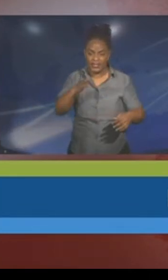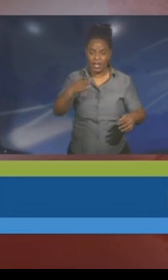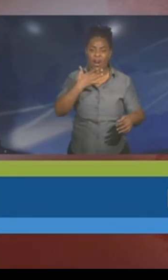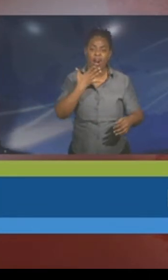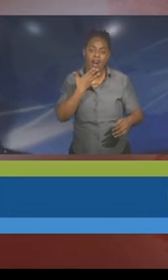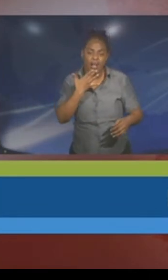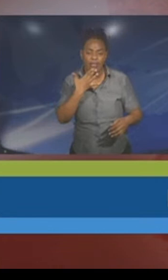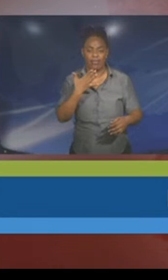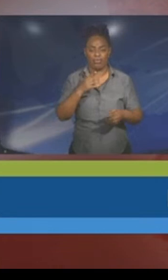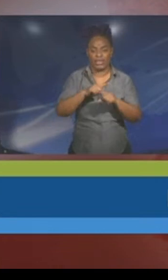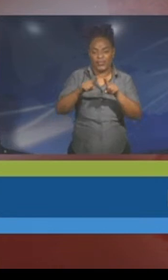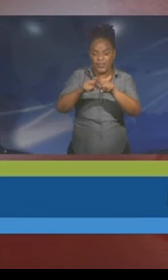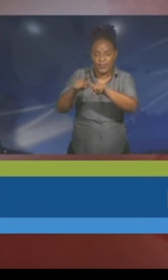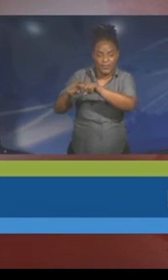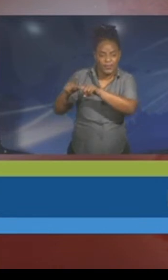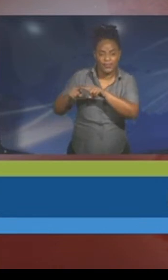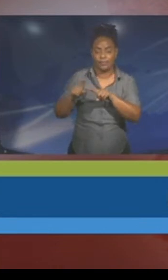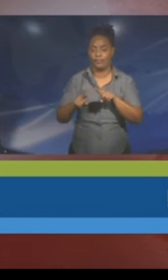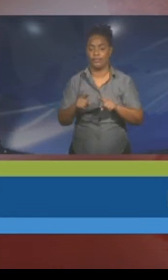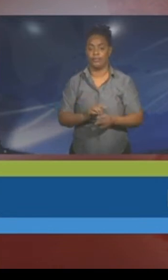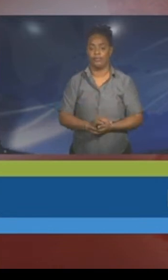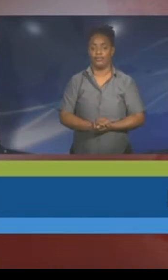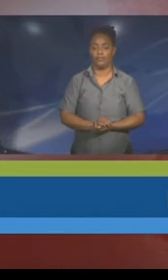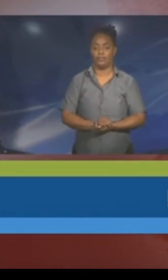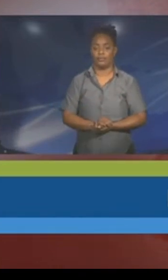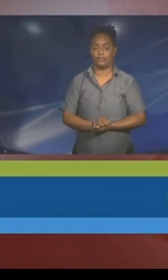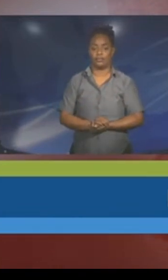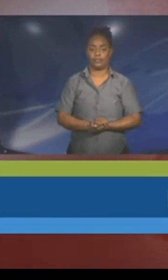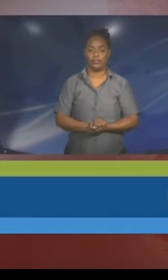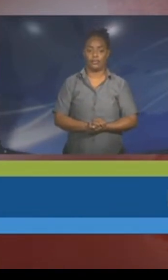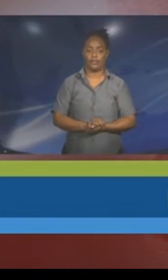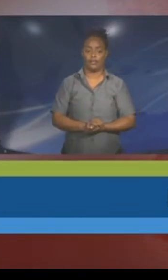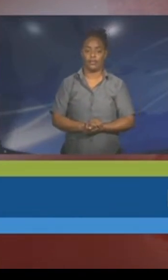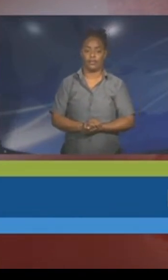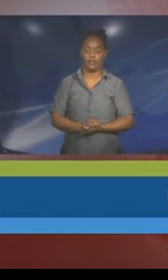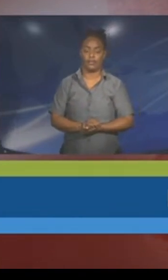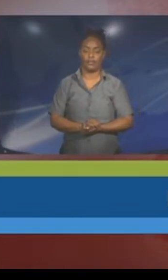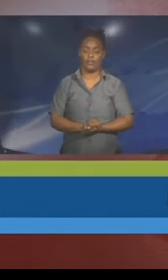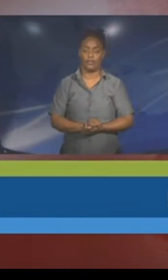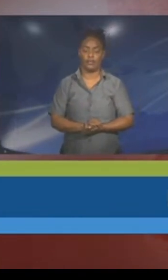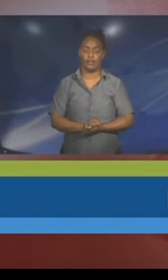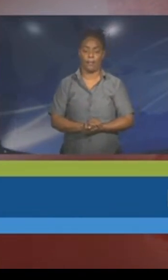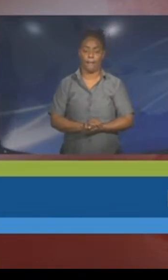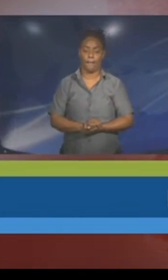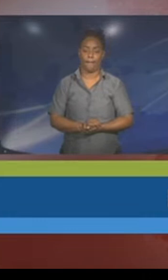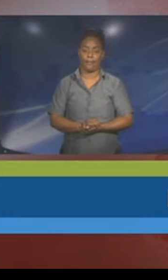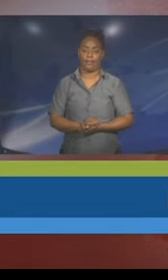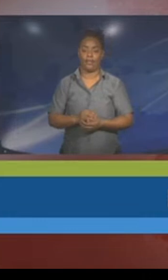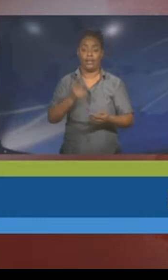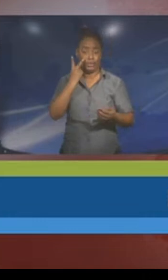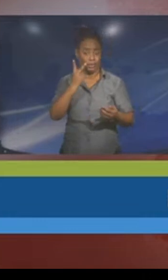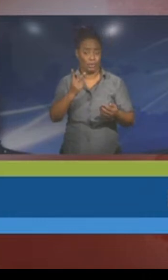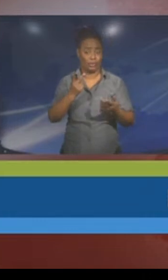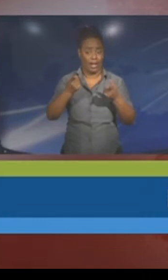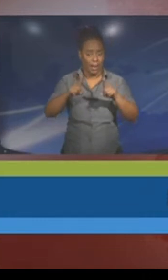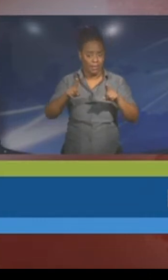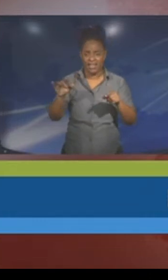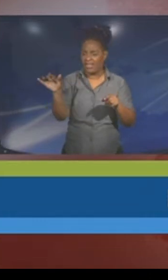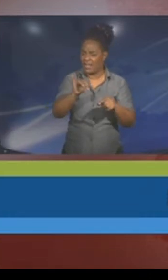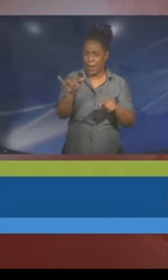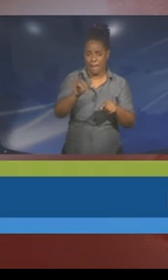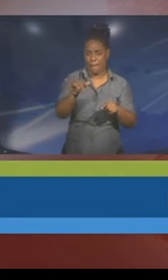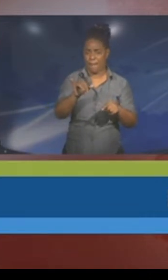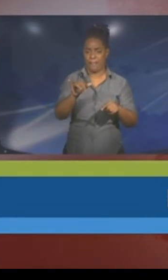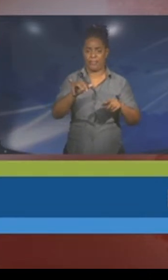slightly differently in terms of the variations. So just to give an example of what the rash looks like, it looks very much like chickenpox in